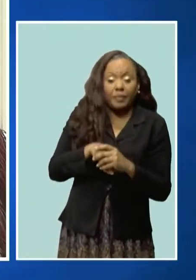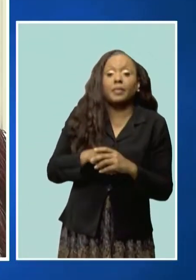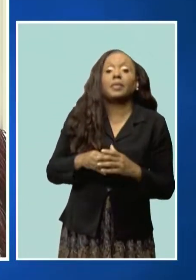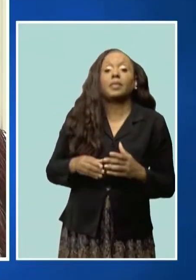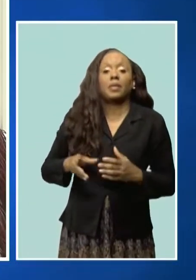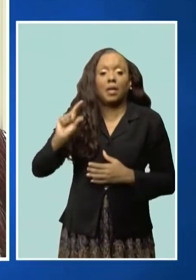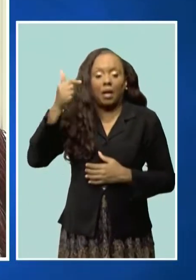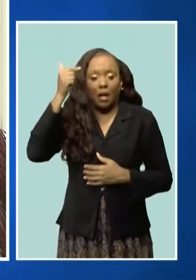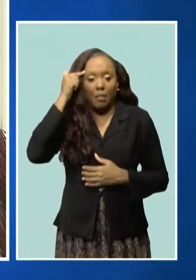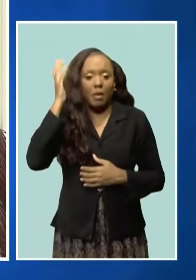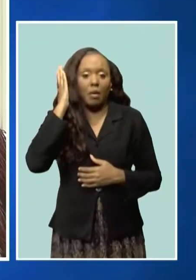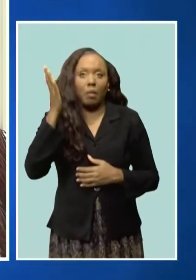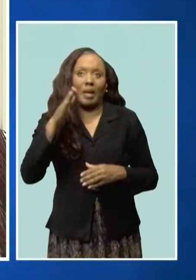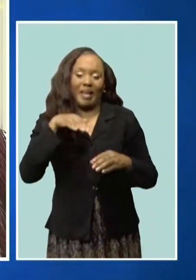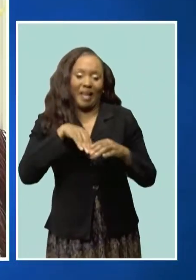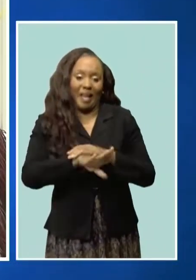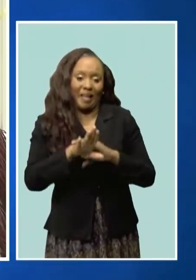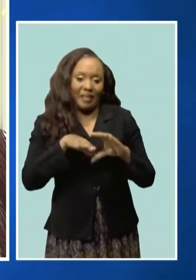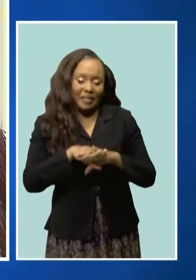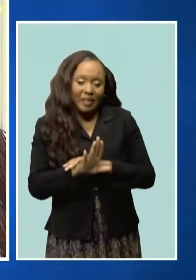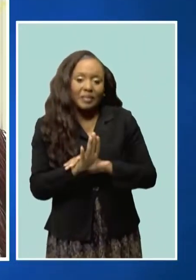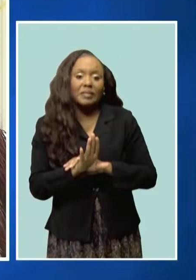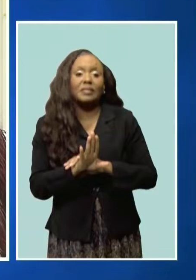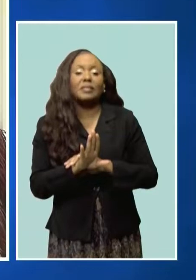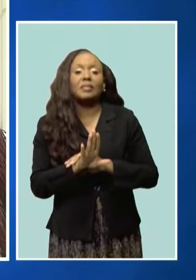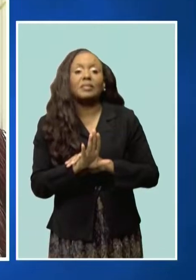lands, which